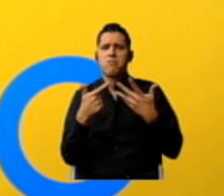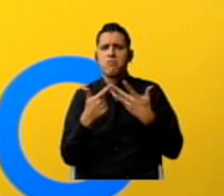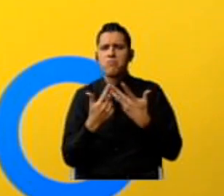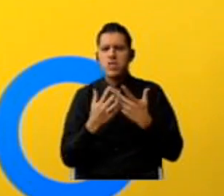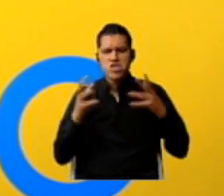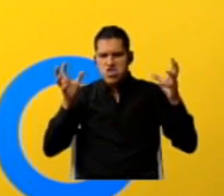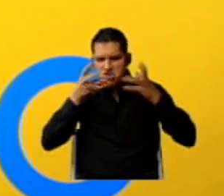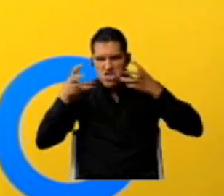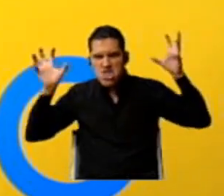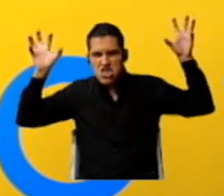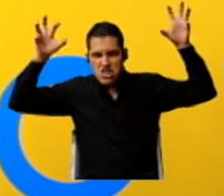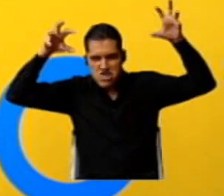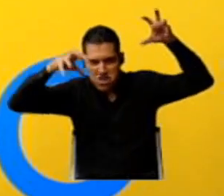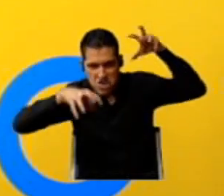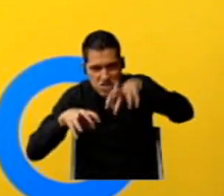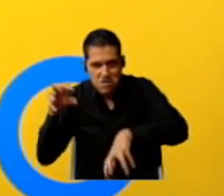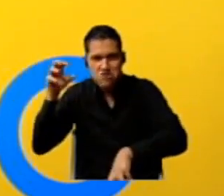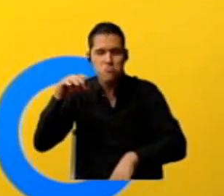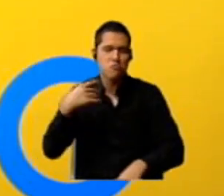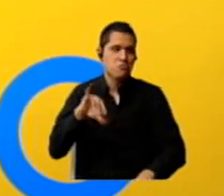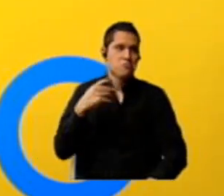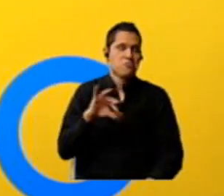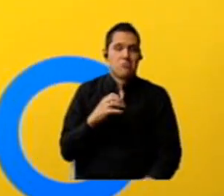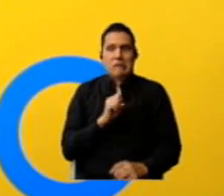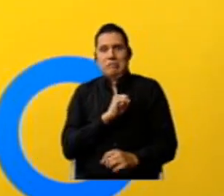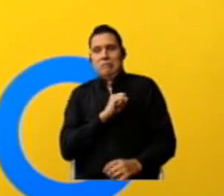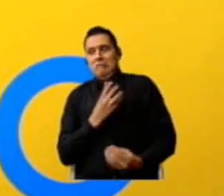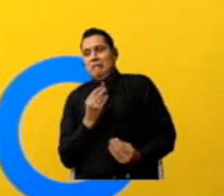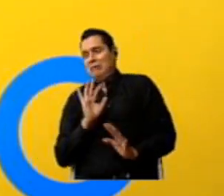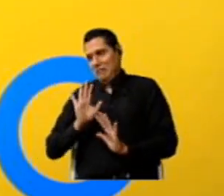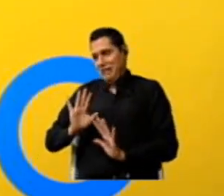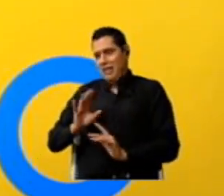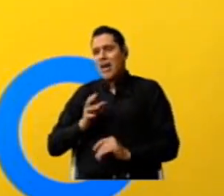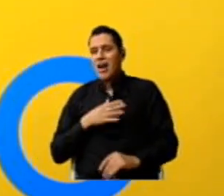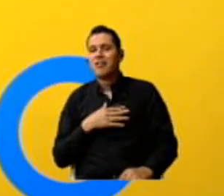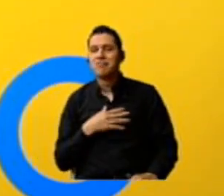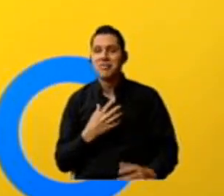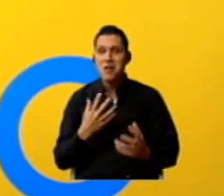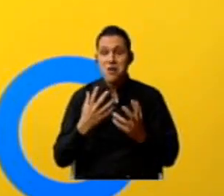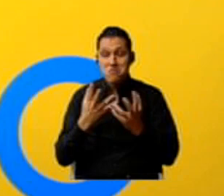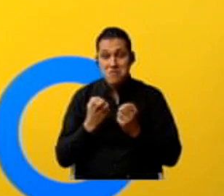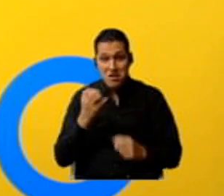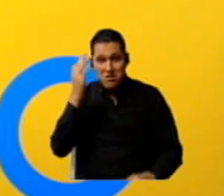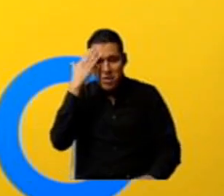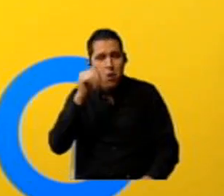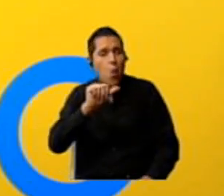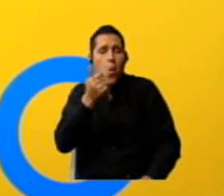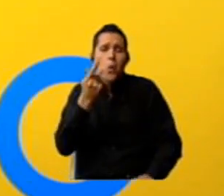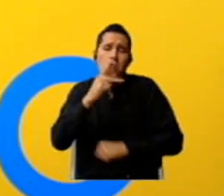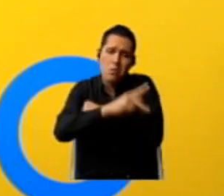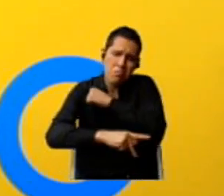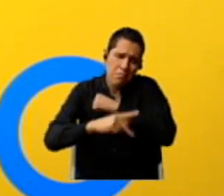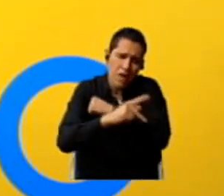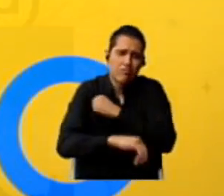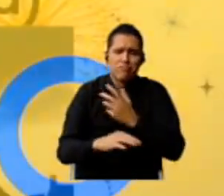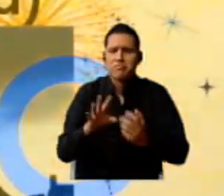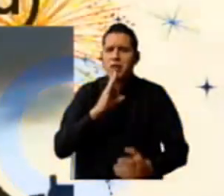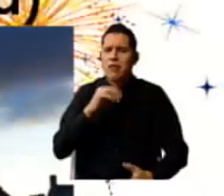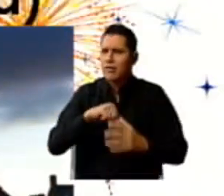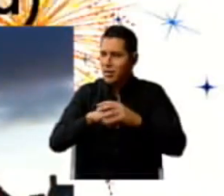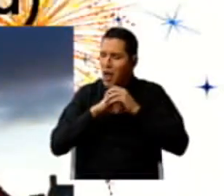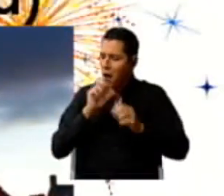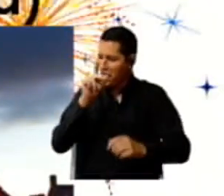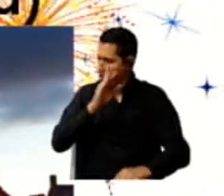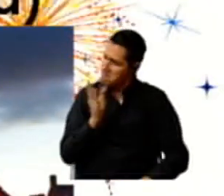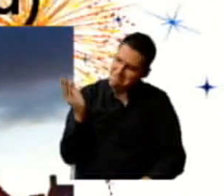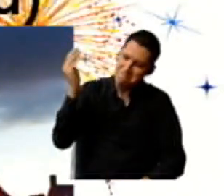lions. Rawr, that's very scary, Charlotte. I want to know another English-speaking country. Okay, let's give it a try.